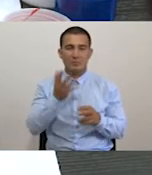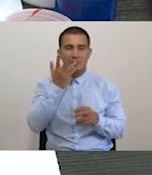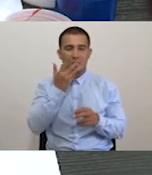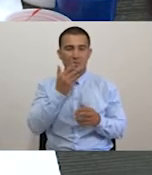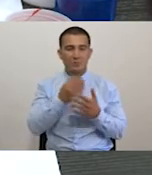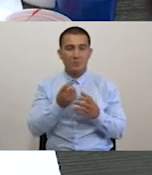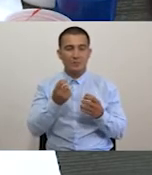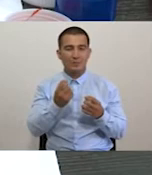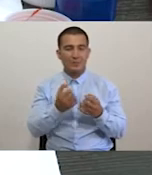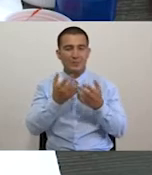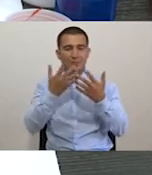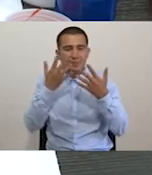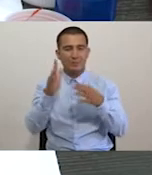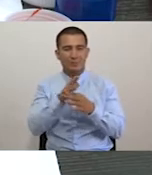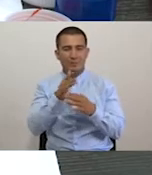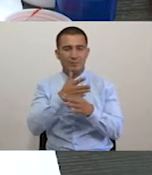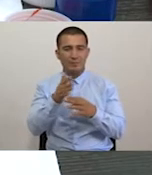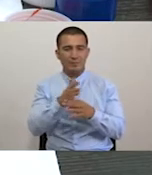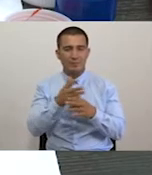ranglarni borgan sari ochartiramiz.